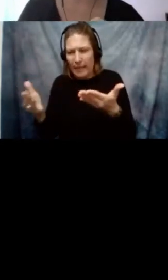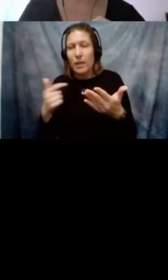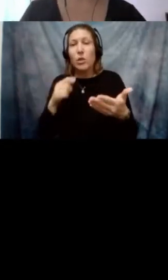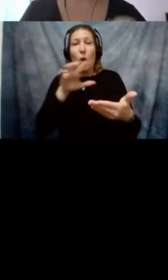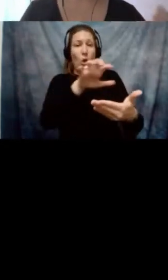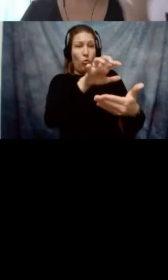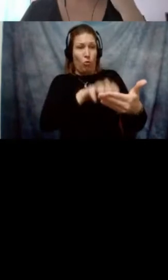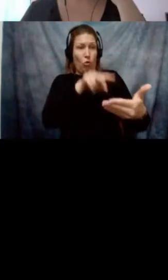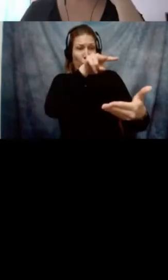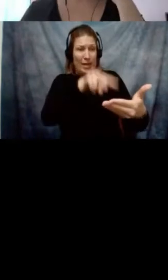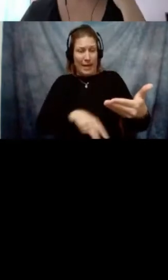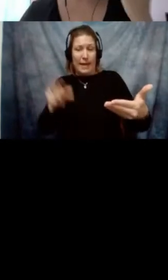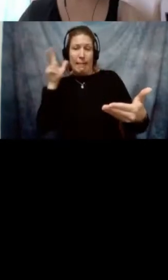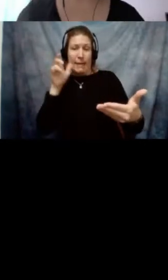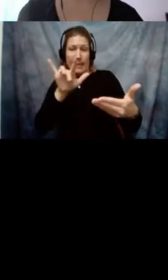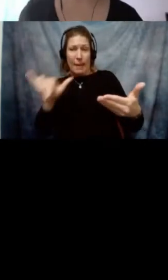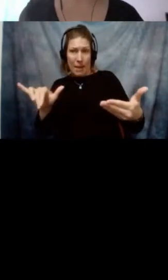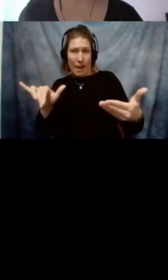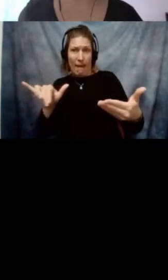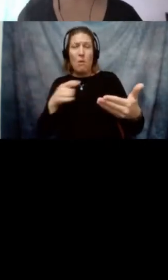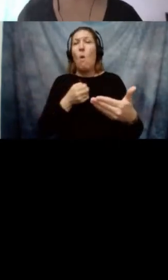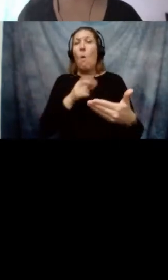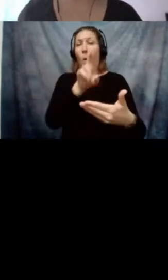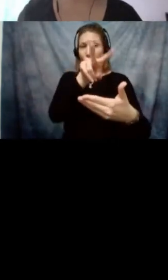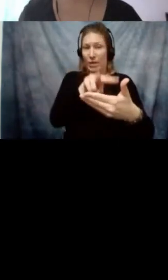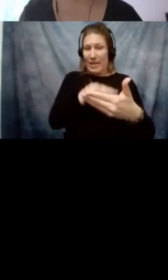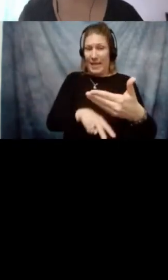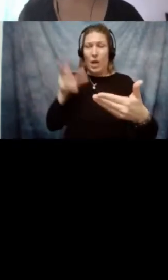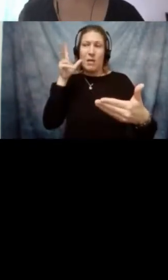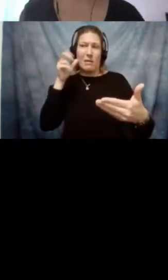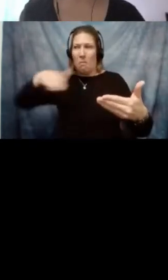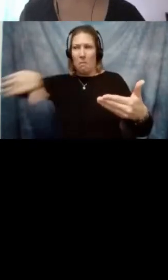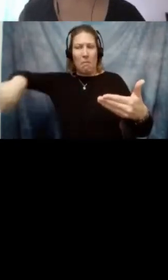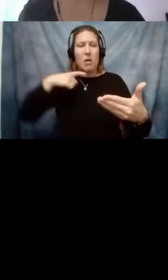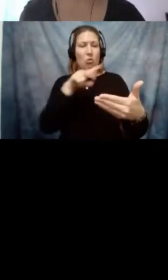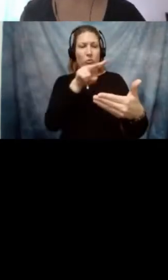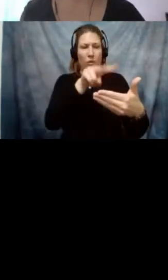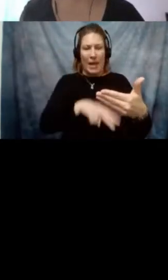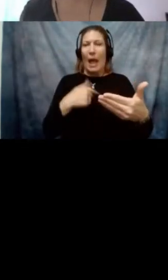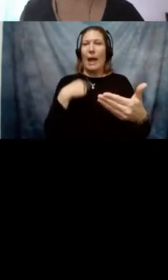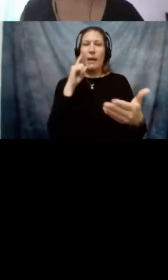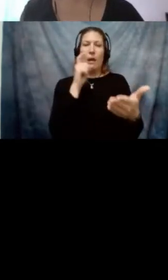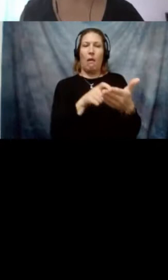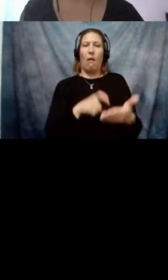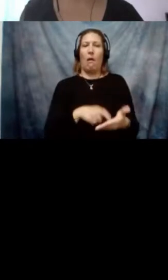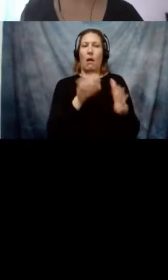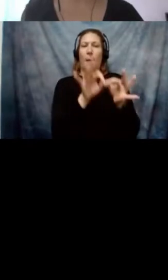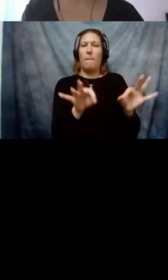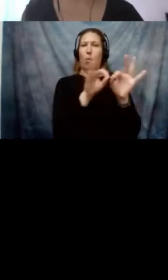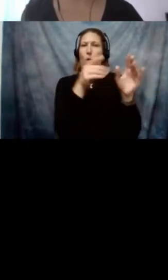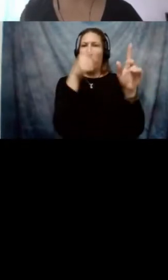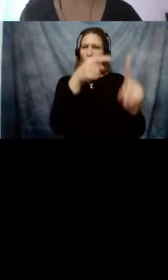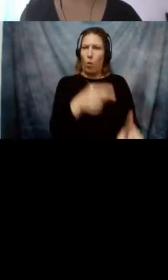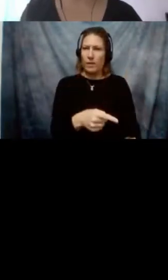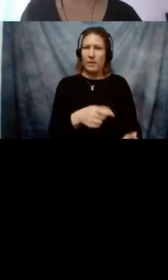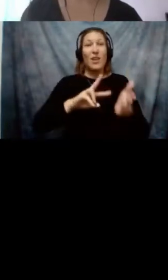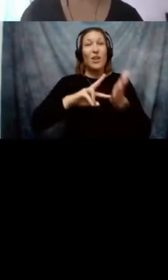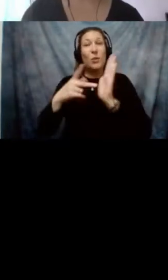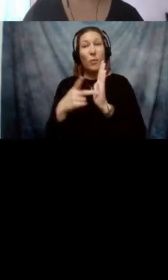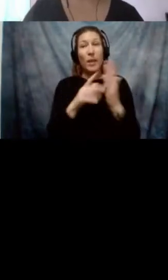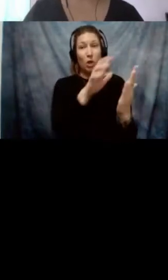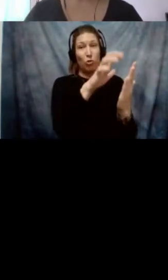again, something that was designed for people who are deaf and hard of hearing actually benefited somebody else like me who wasn't deaf or hard of hearing.